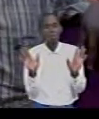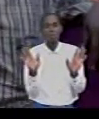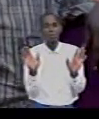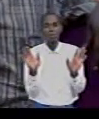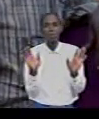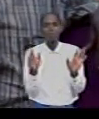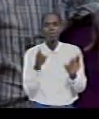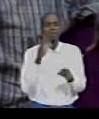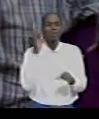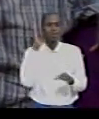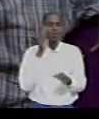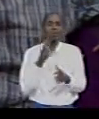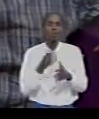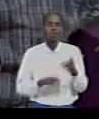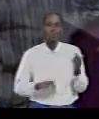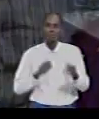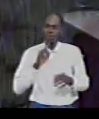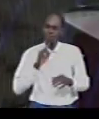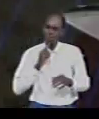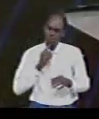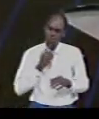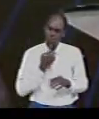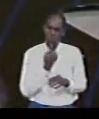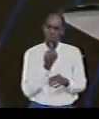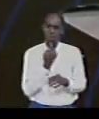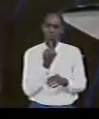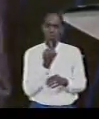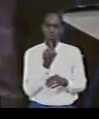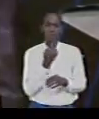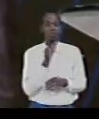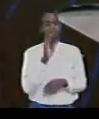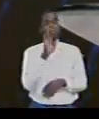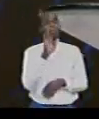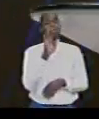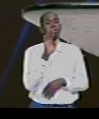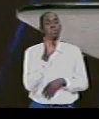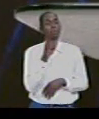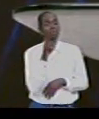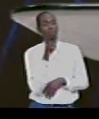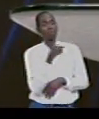You're honestly content for it. You say, this one.